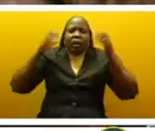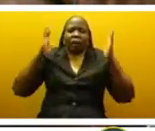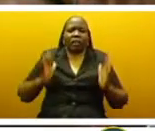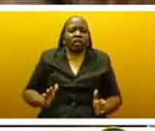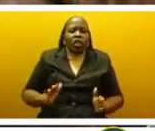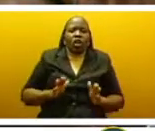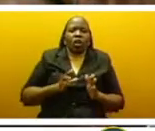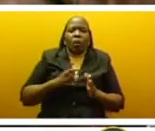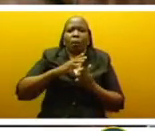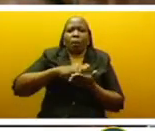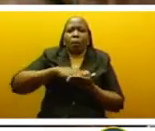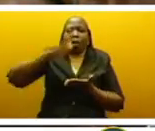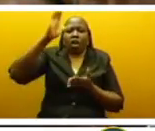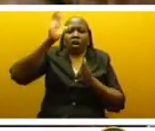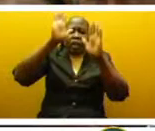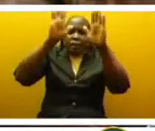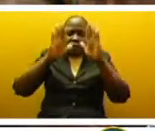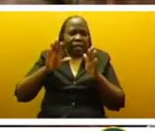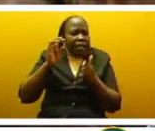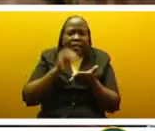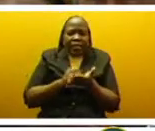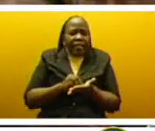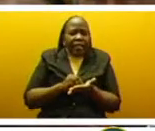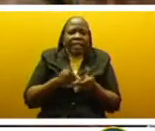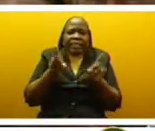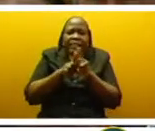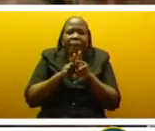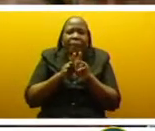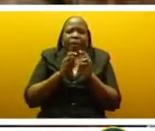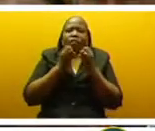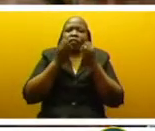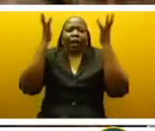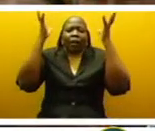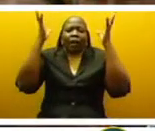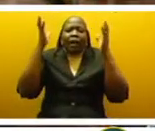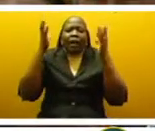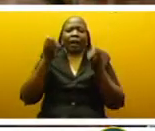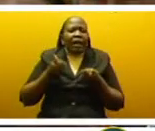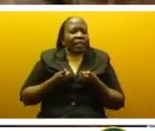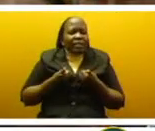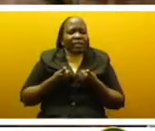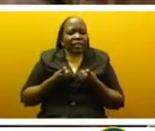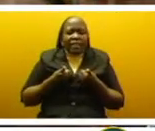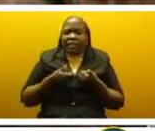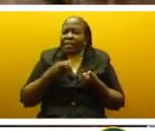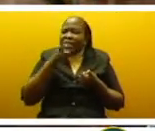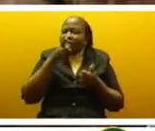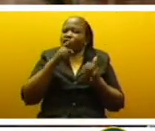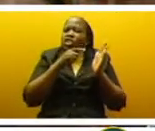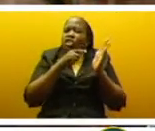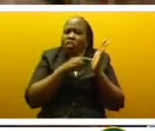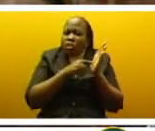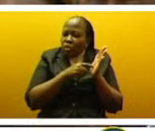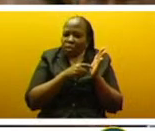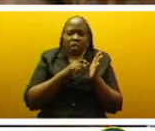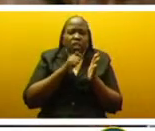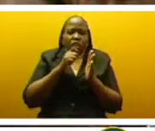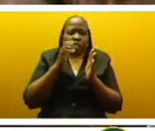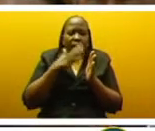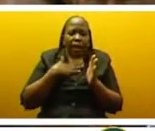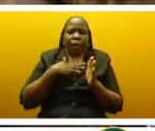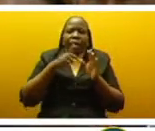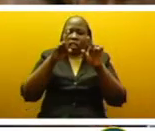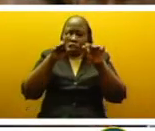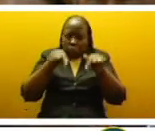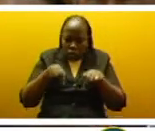and I repeat again, are just flower girls and page boys. That surely cannot be the intention, could not